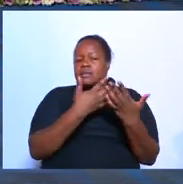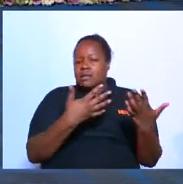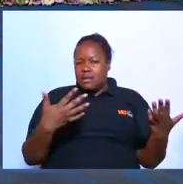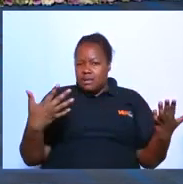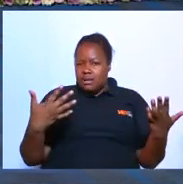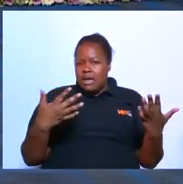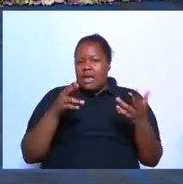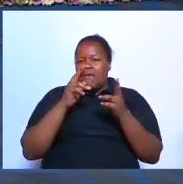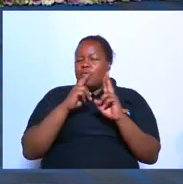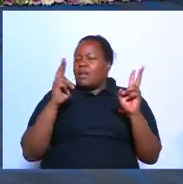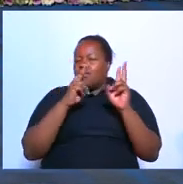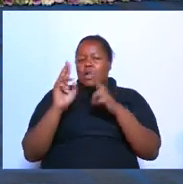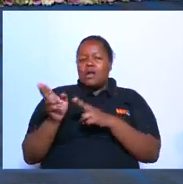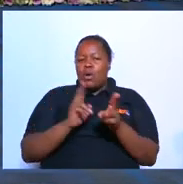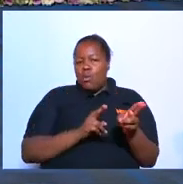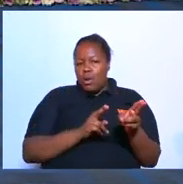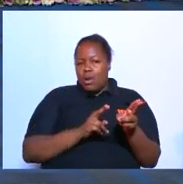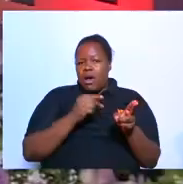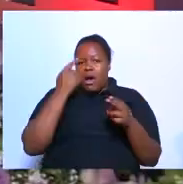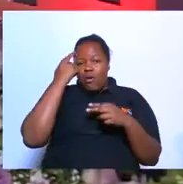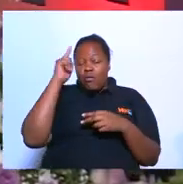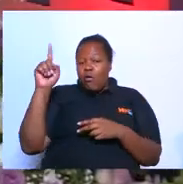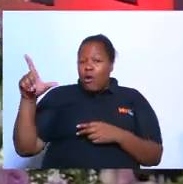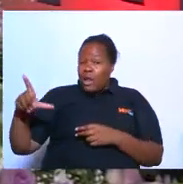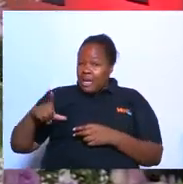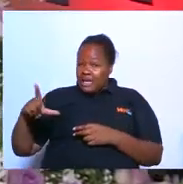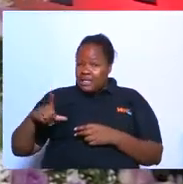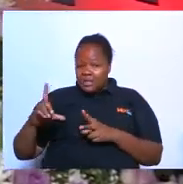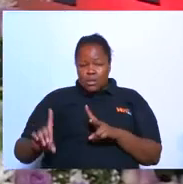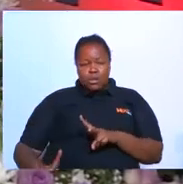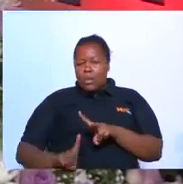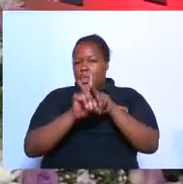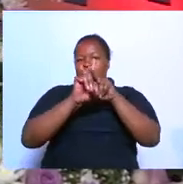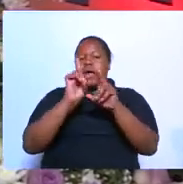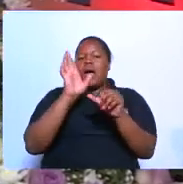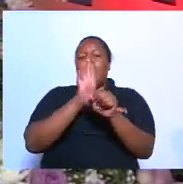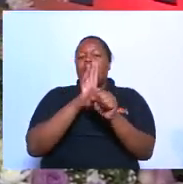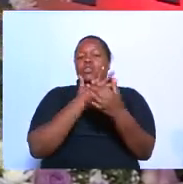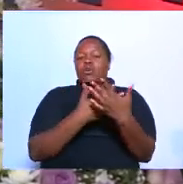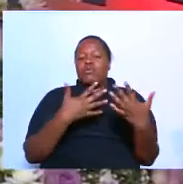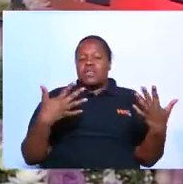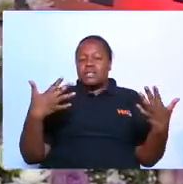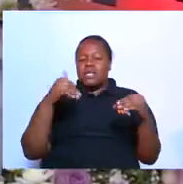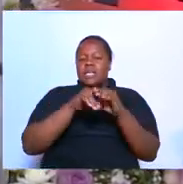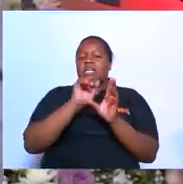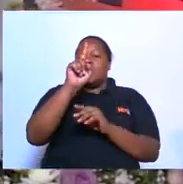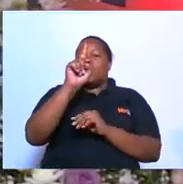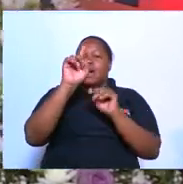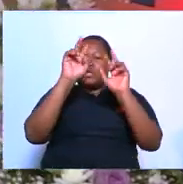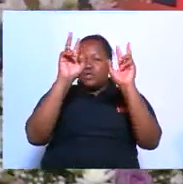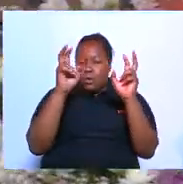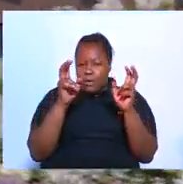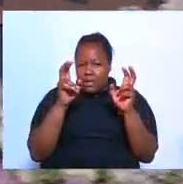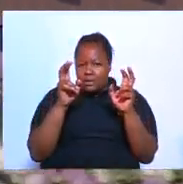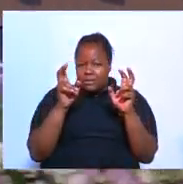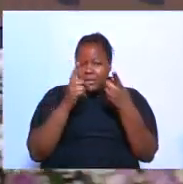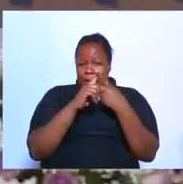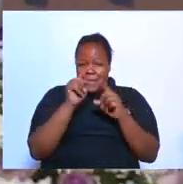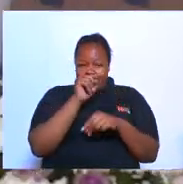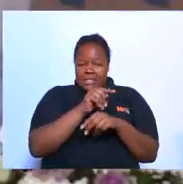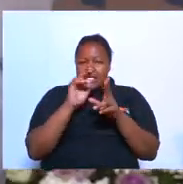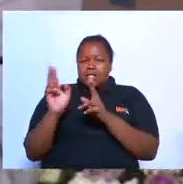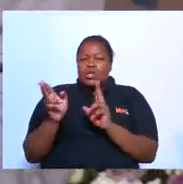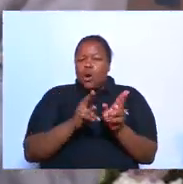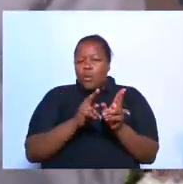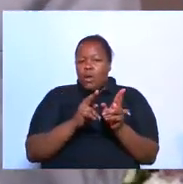it's normal for ladies to bring a lot of things to keep on topic this is no